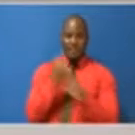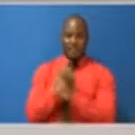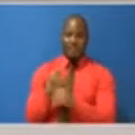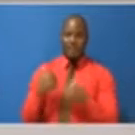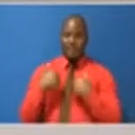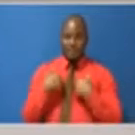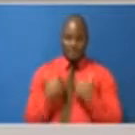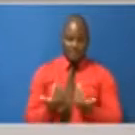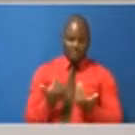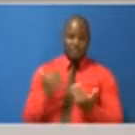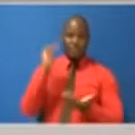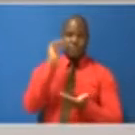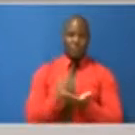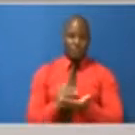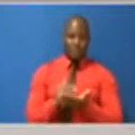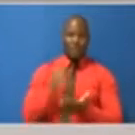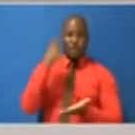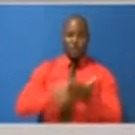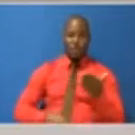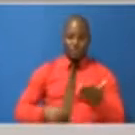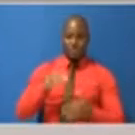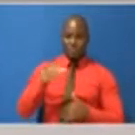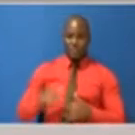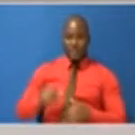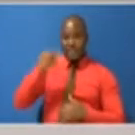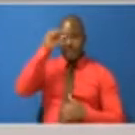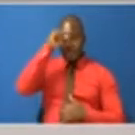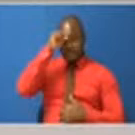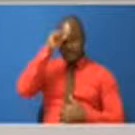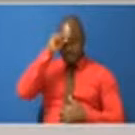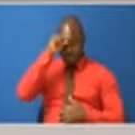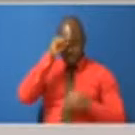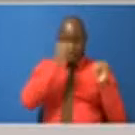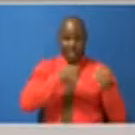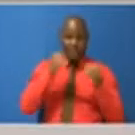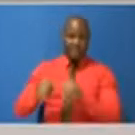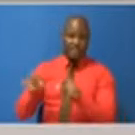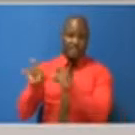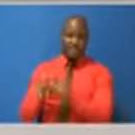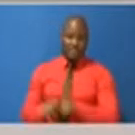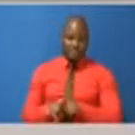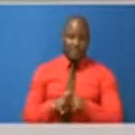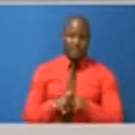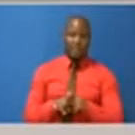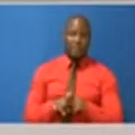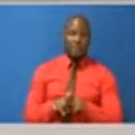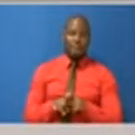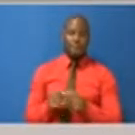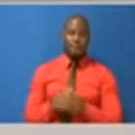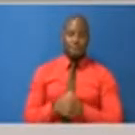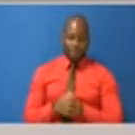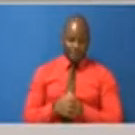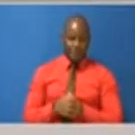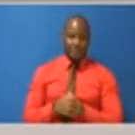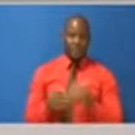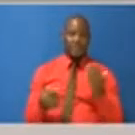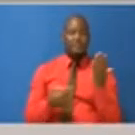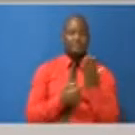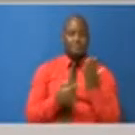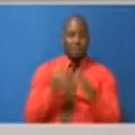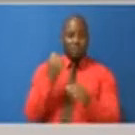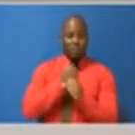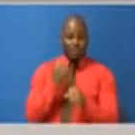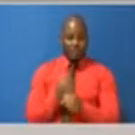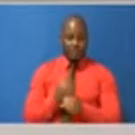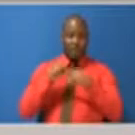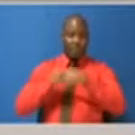nairobi will reduce the cost of transport even for the government for individuals and achieve the same thing we can digitize the operation